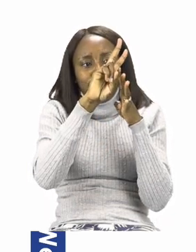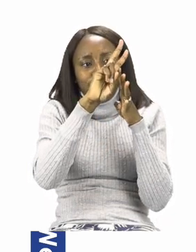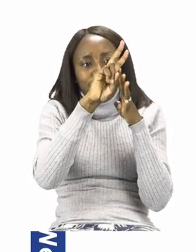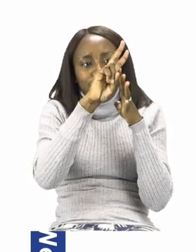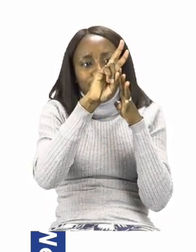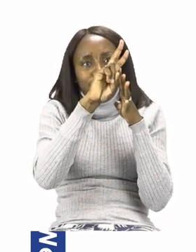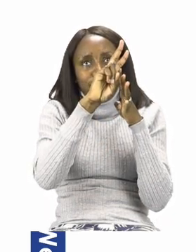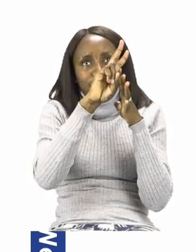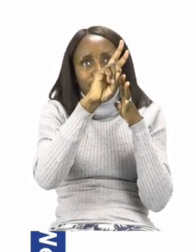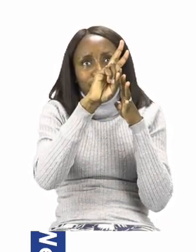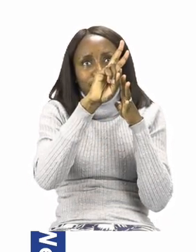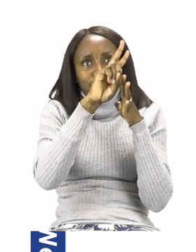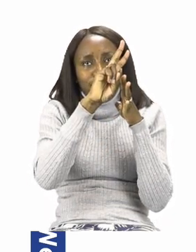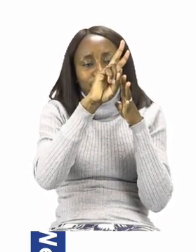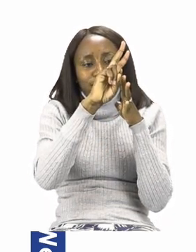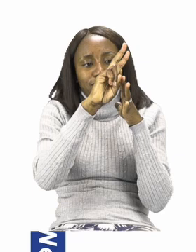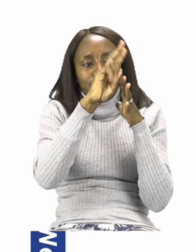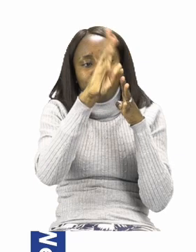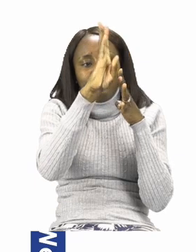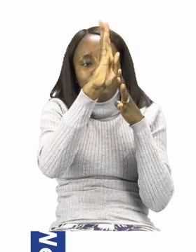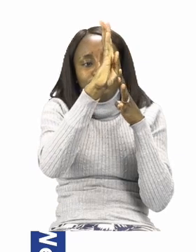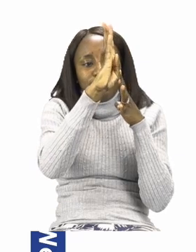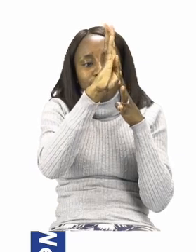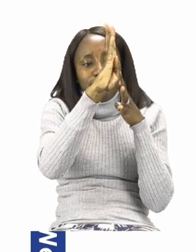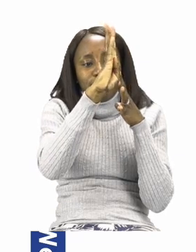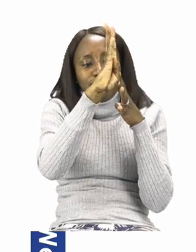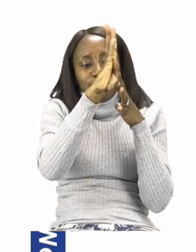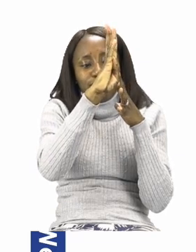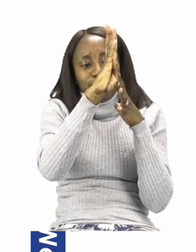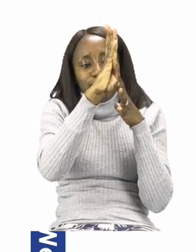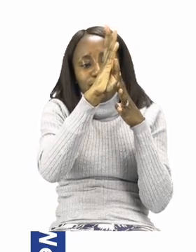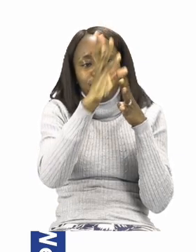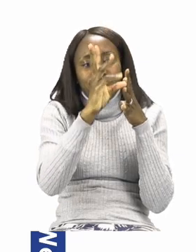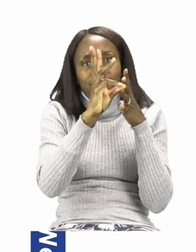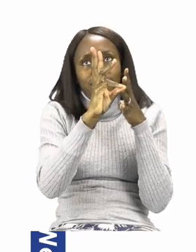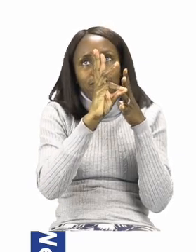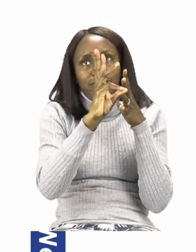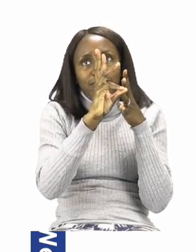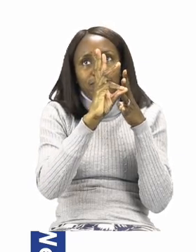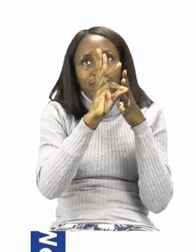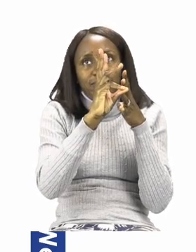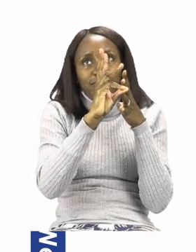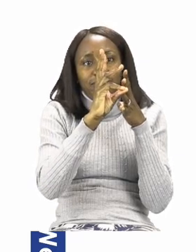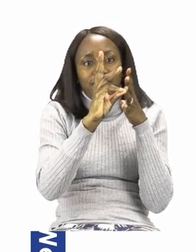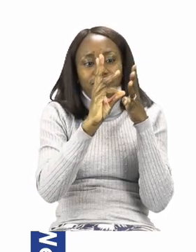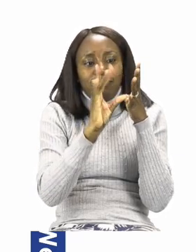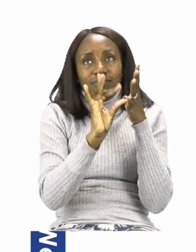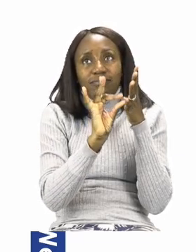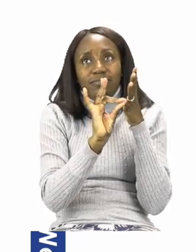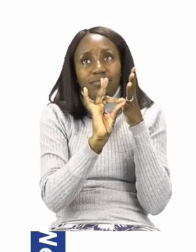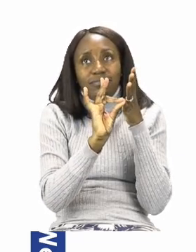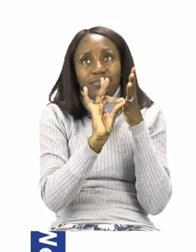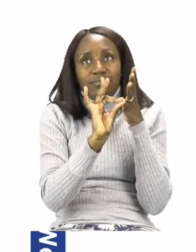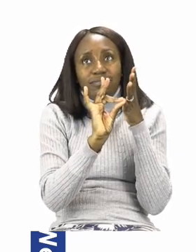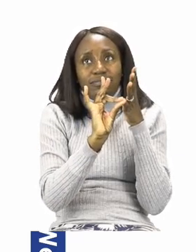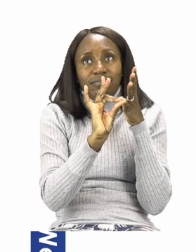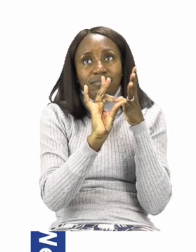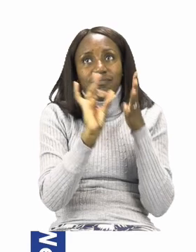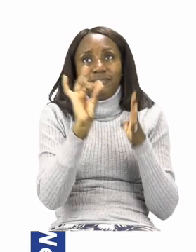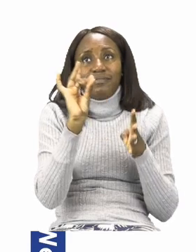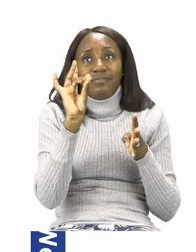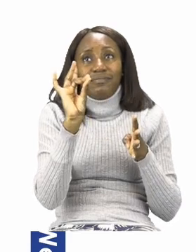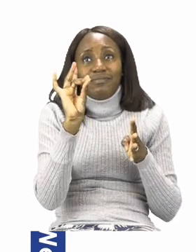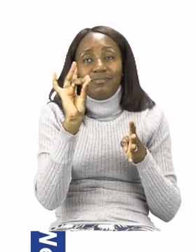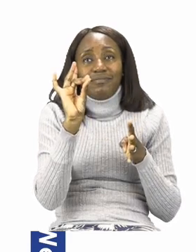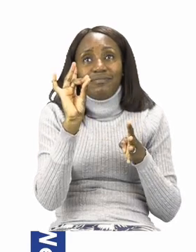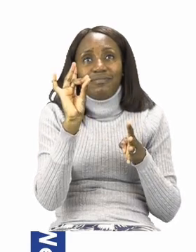Start with the first picture. 2, 4, 6,